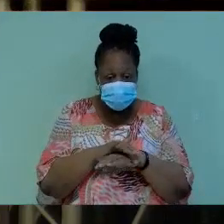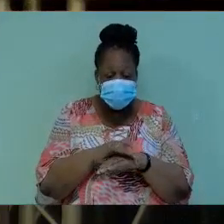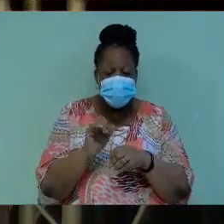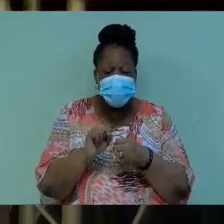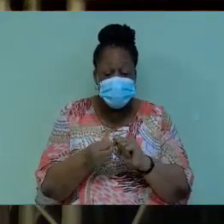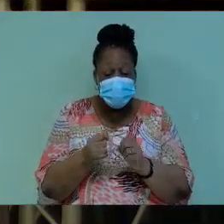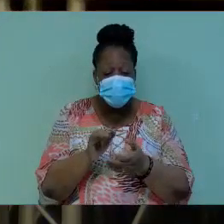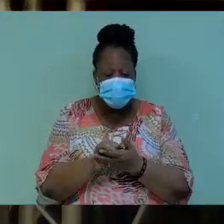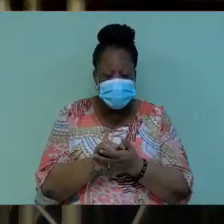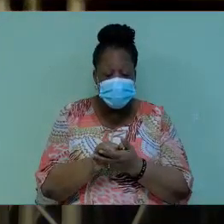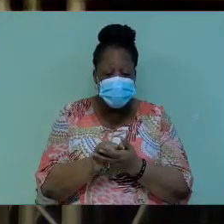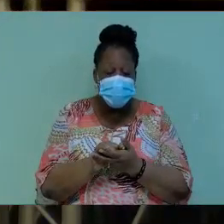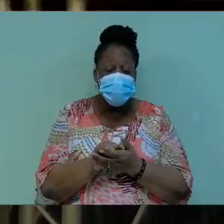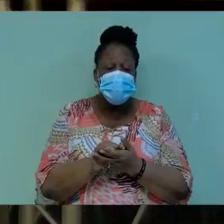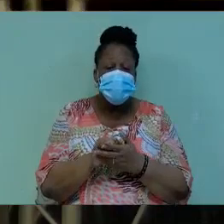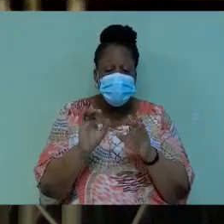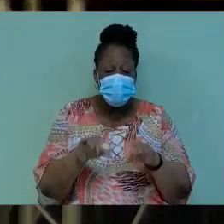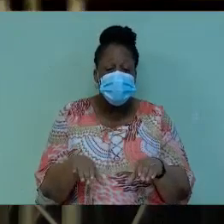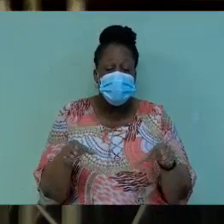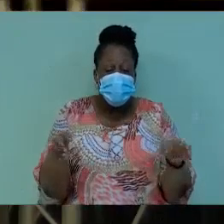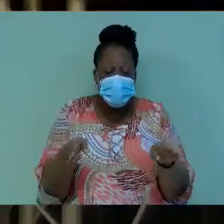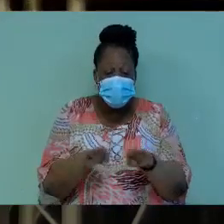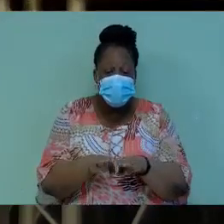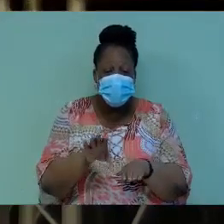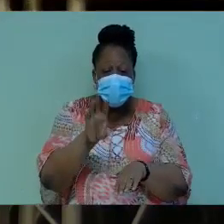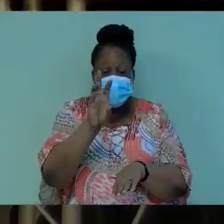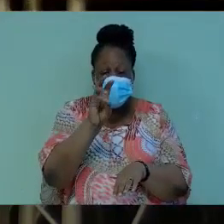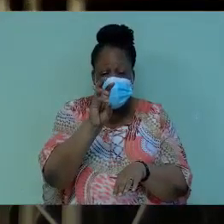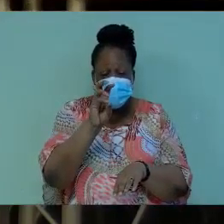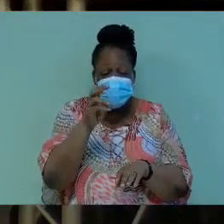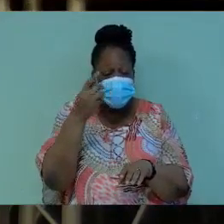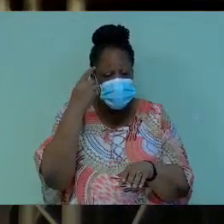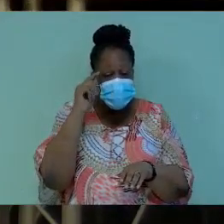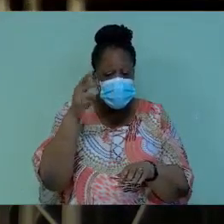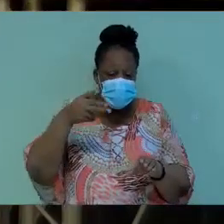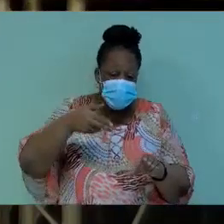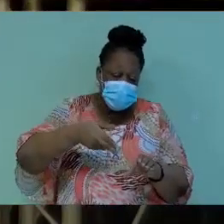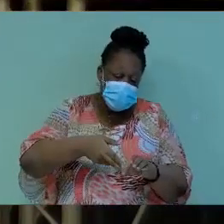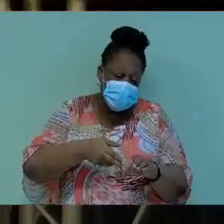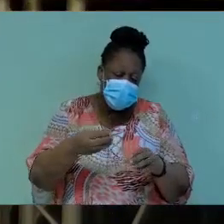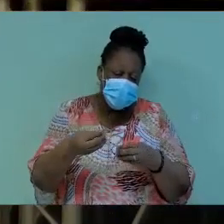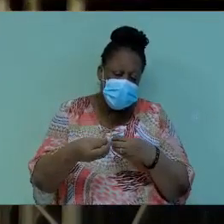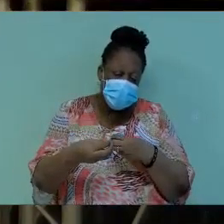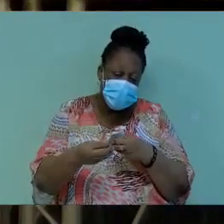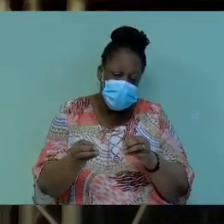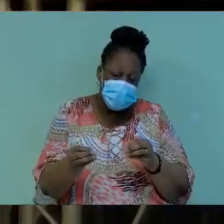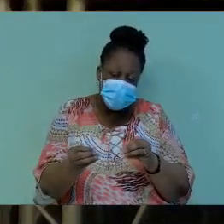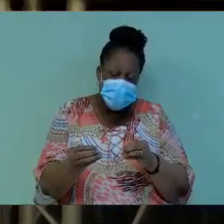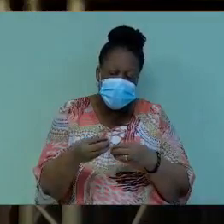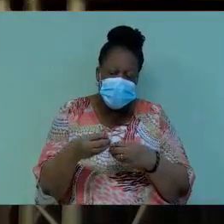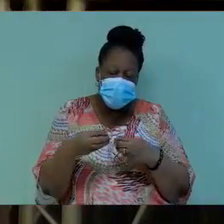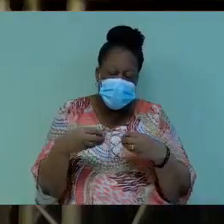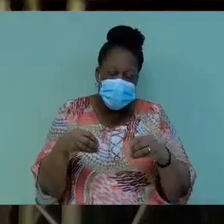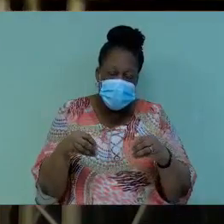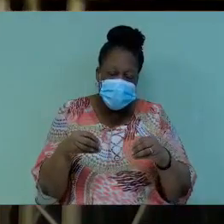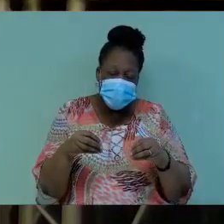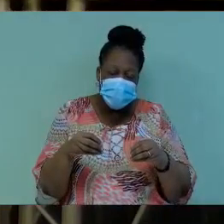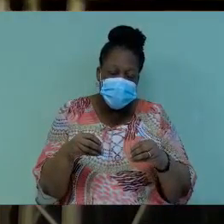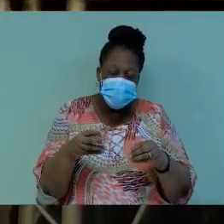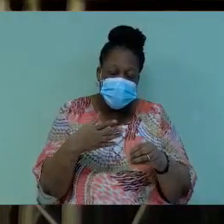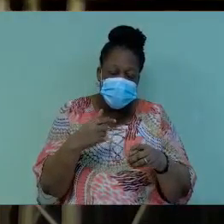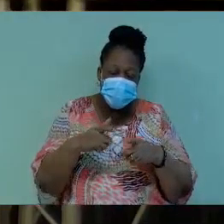recommend a closing time of 6 p.m. for gas stations and larger supermarkets, and 7